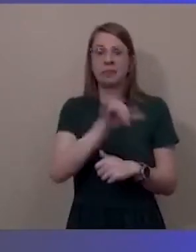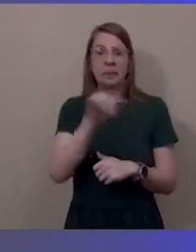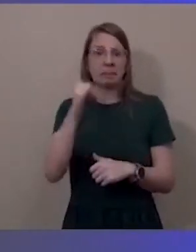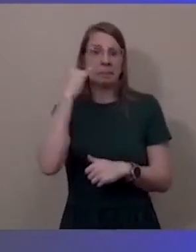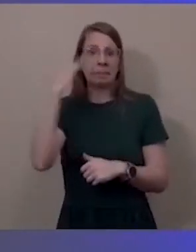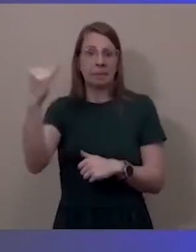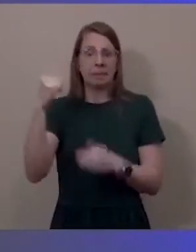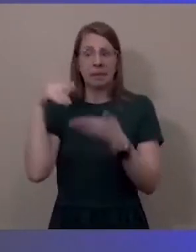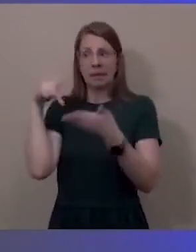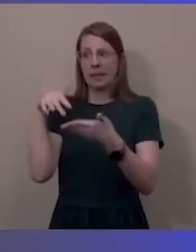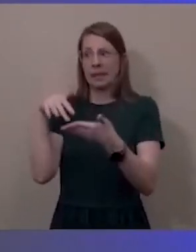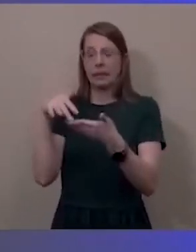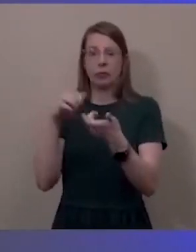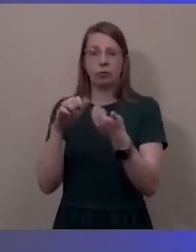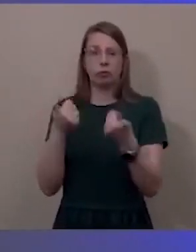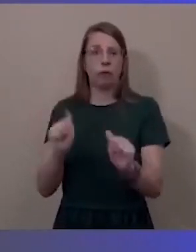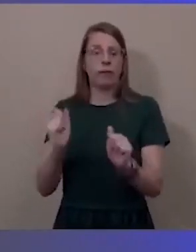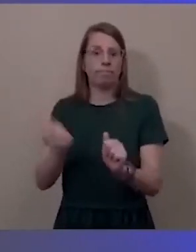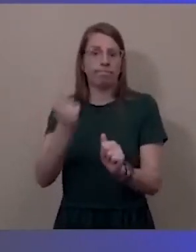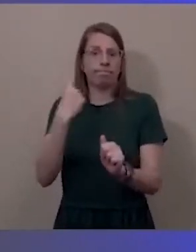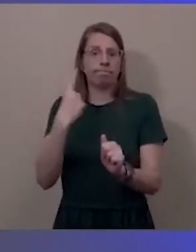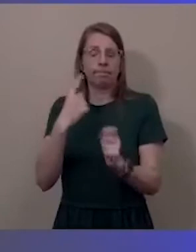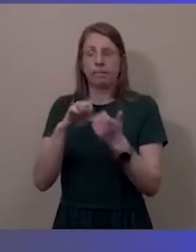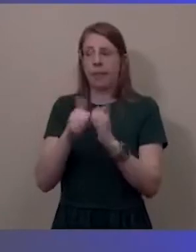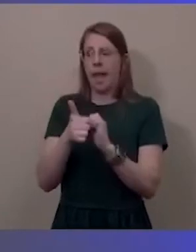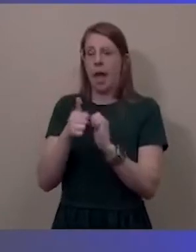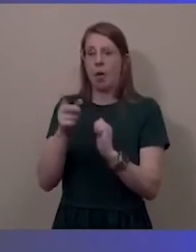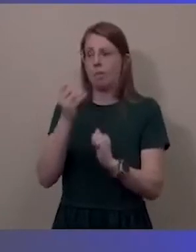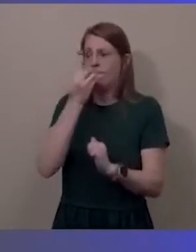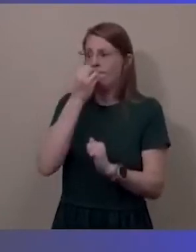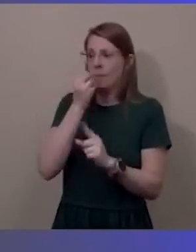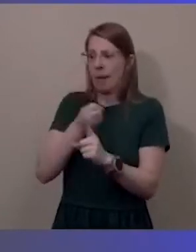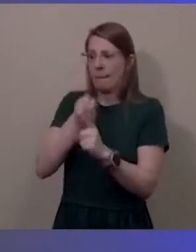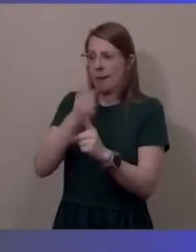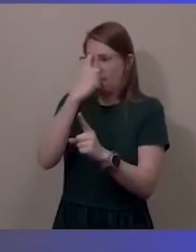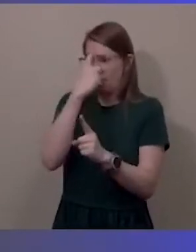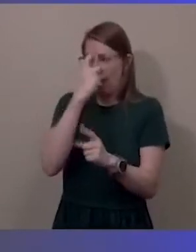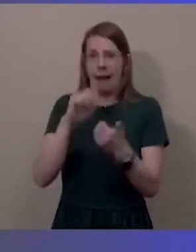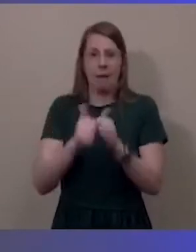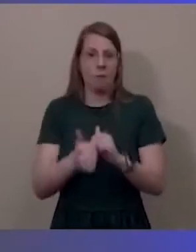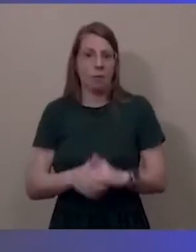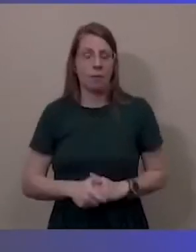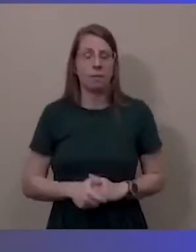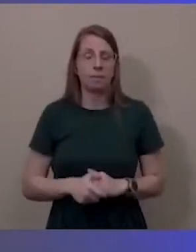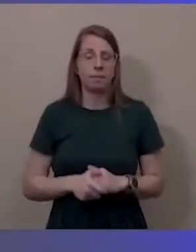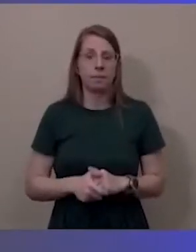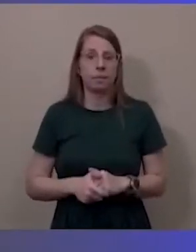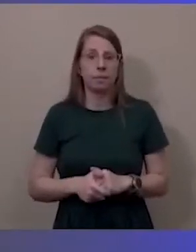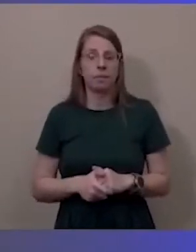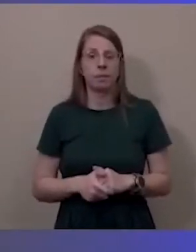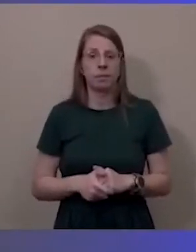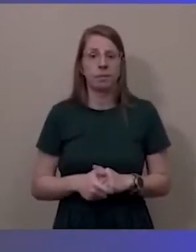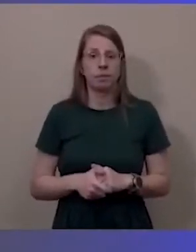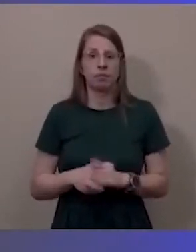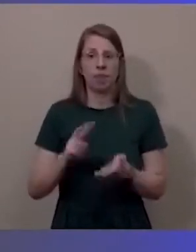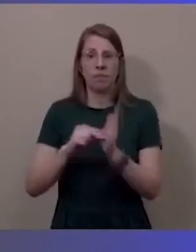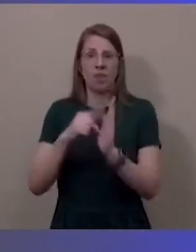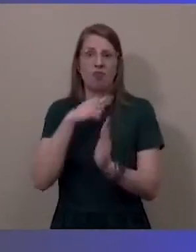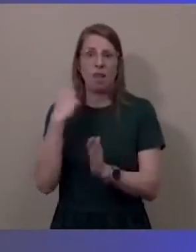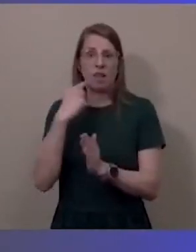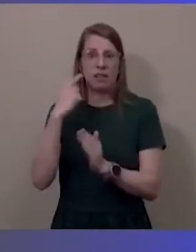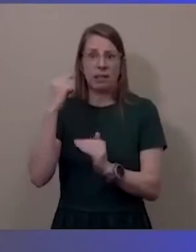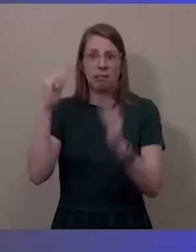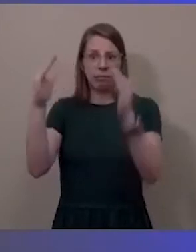got studies where we're trying to understand how does diet impact the brain, and put somebody at lower risk. And